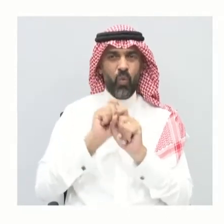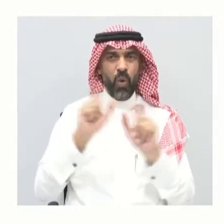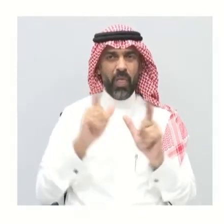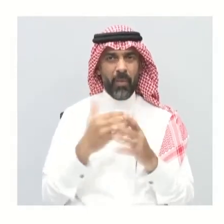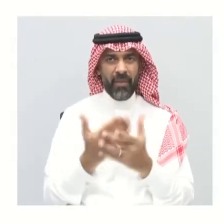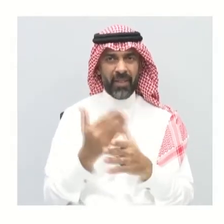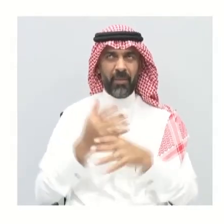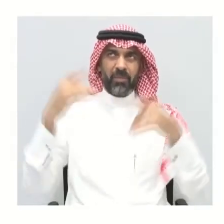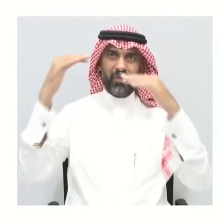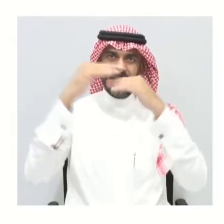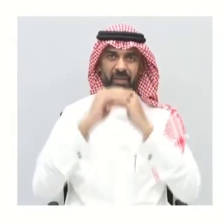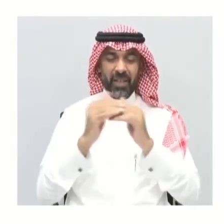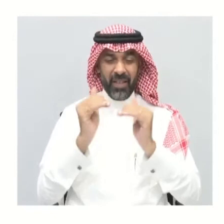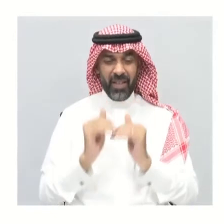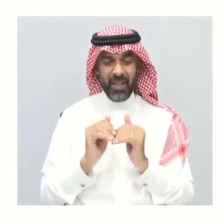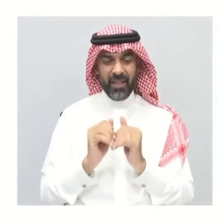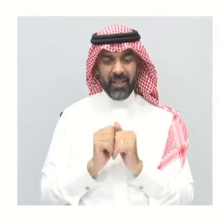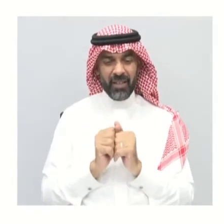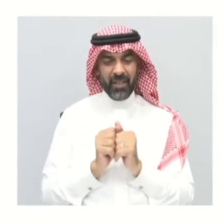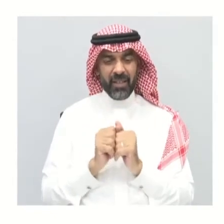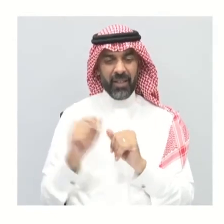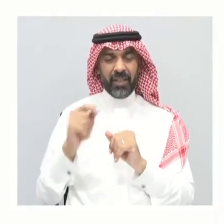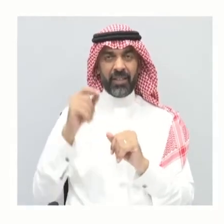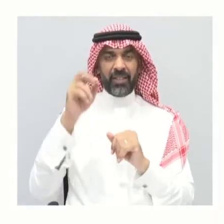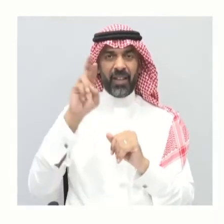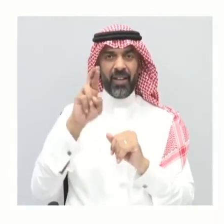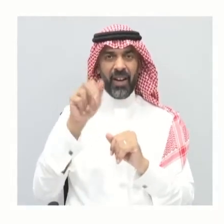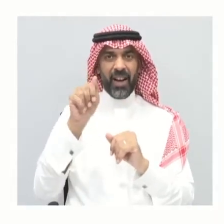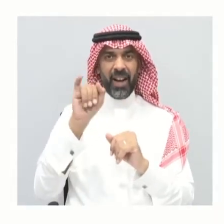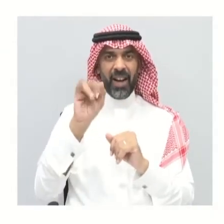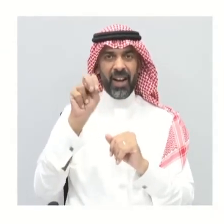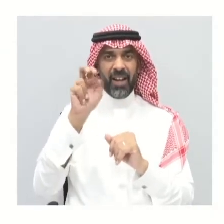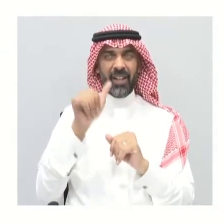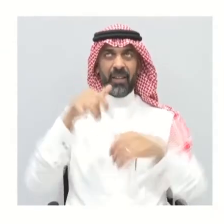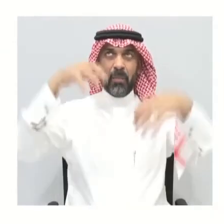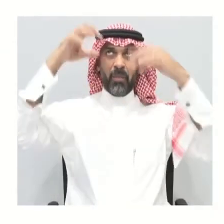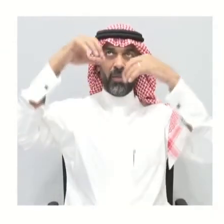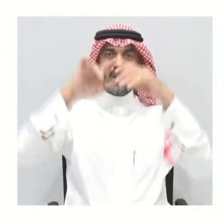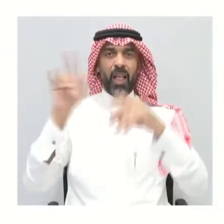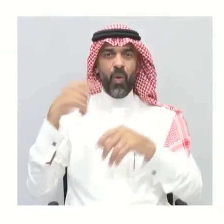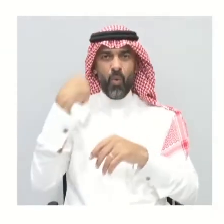It's rainy today. The sun is washing its face.